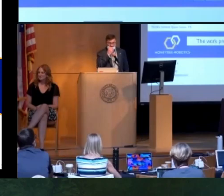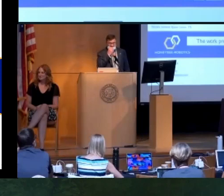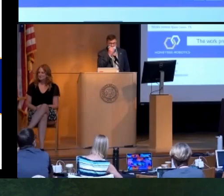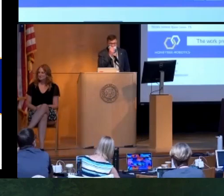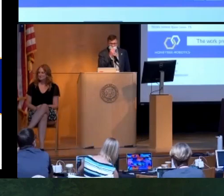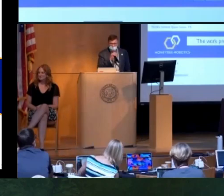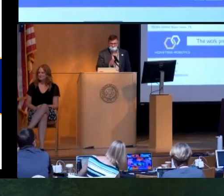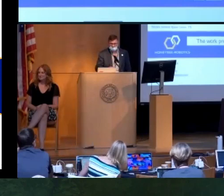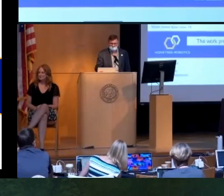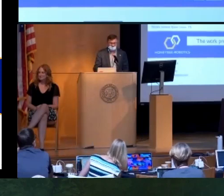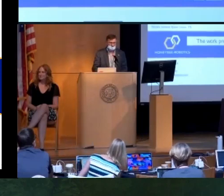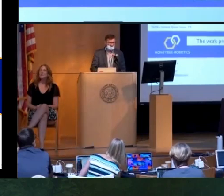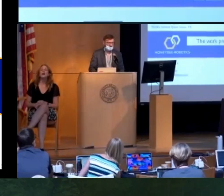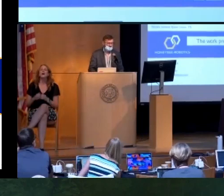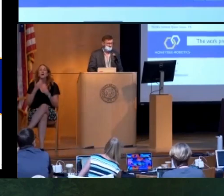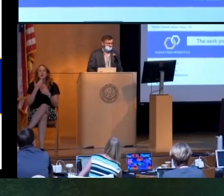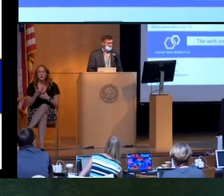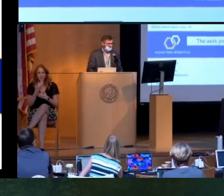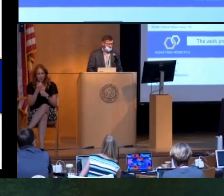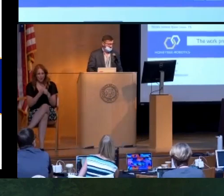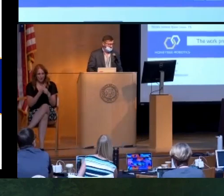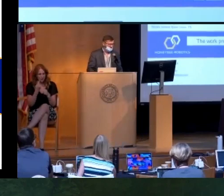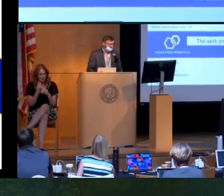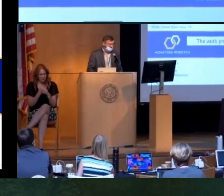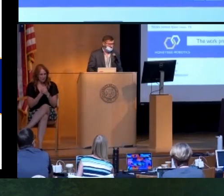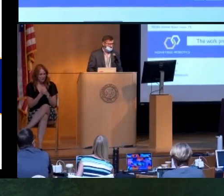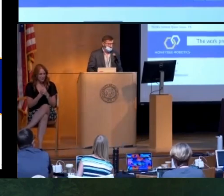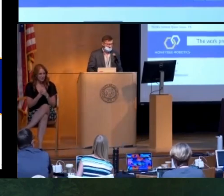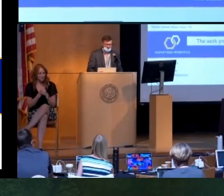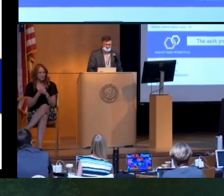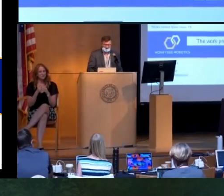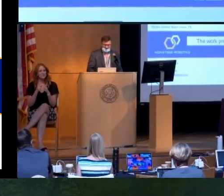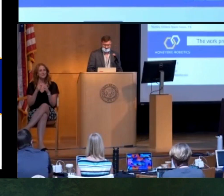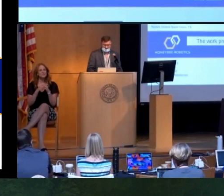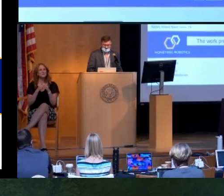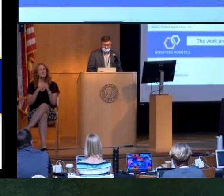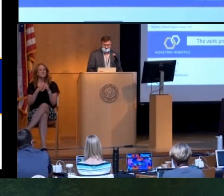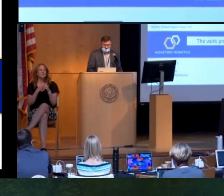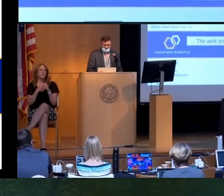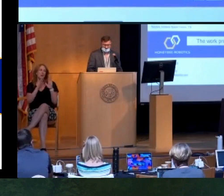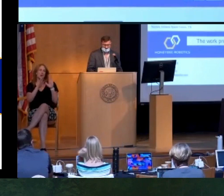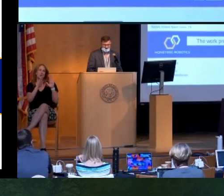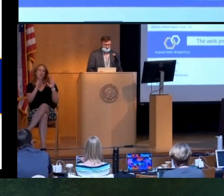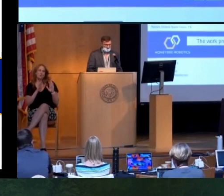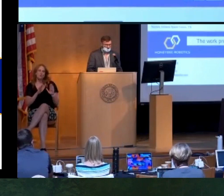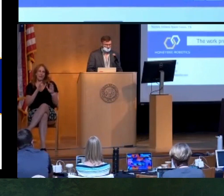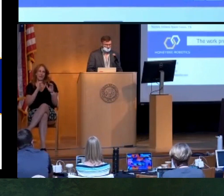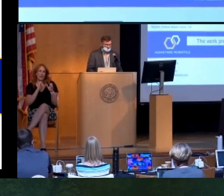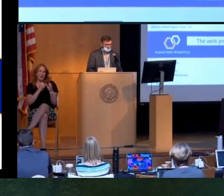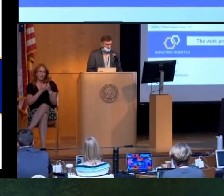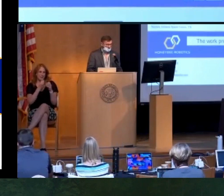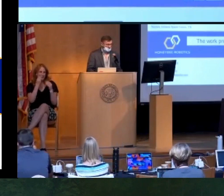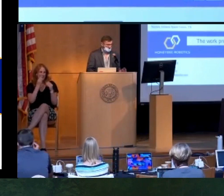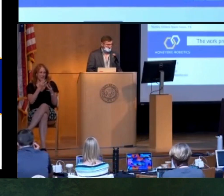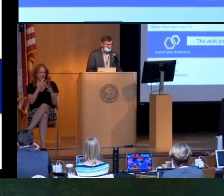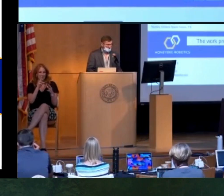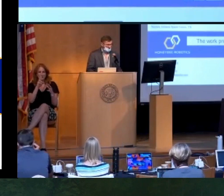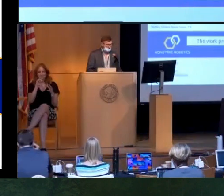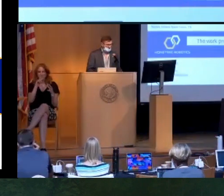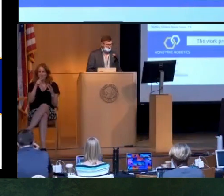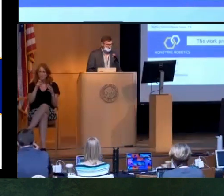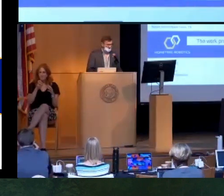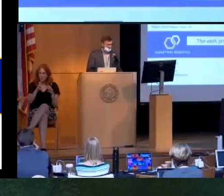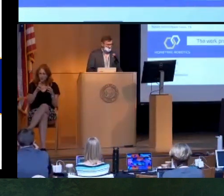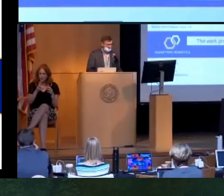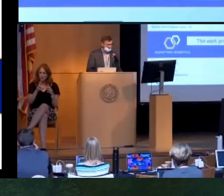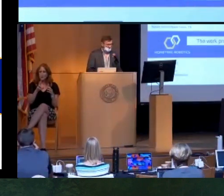Uh, Good morning, everyone. Firstly, Tony, great update on Viper and